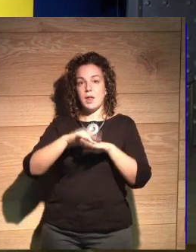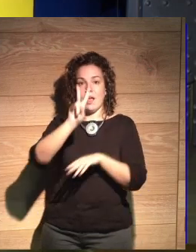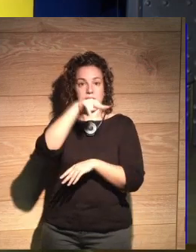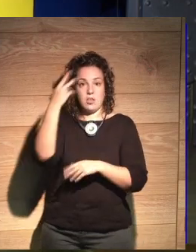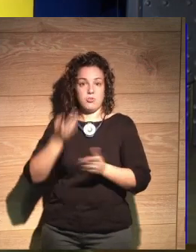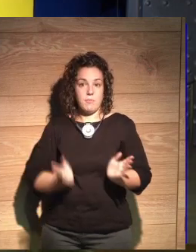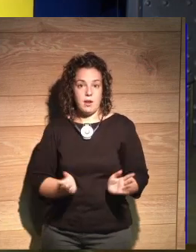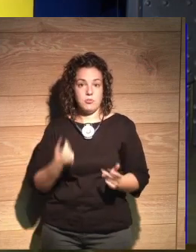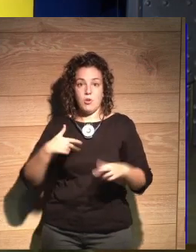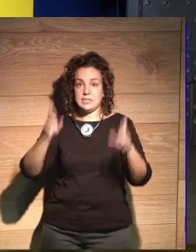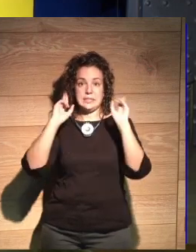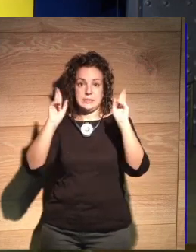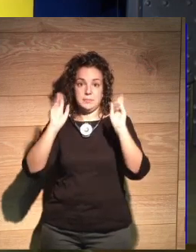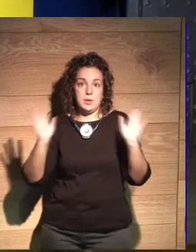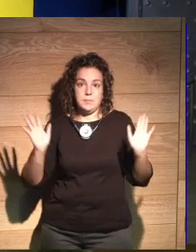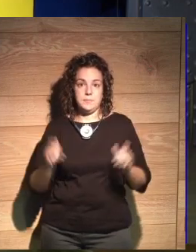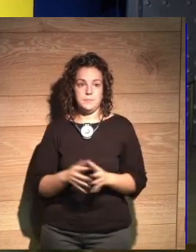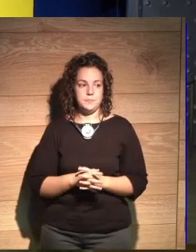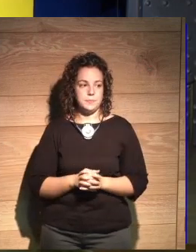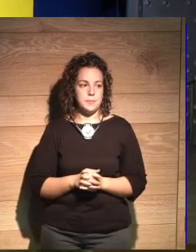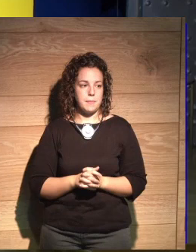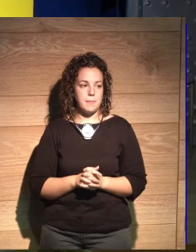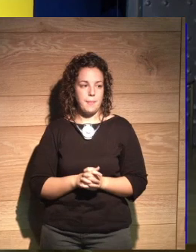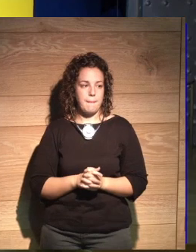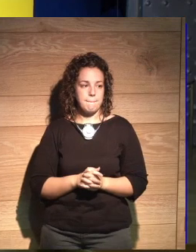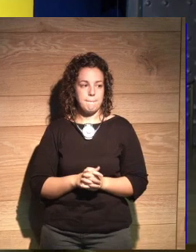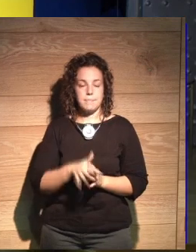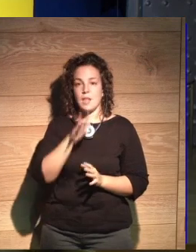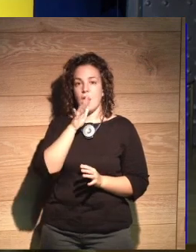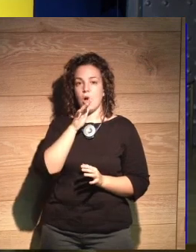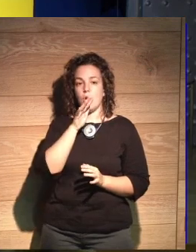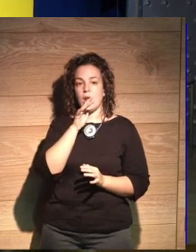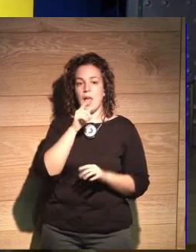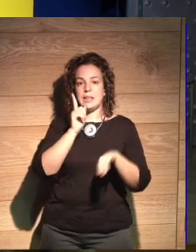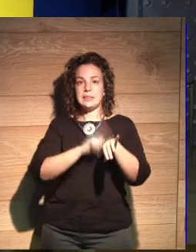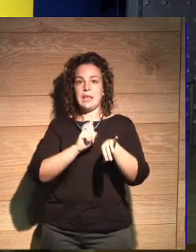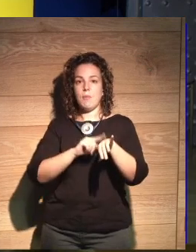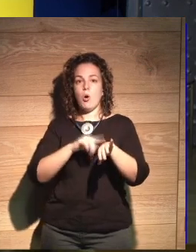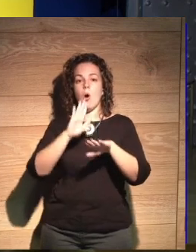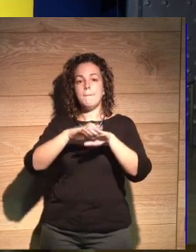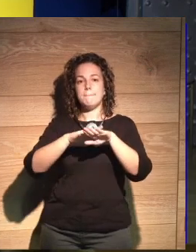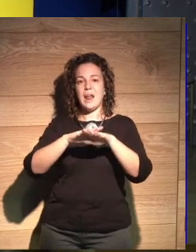so. And on that cheerful note, we have some time for discussion.